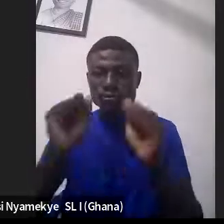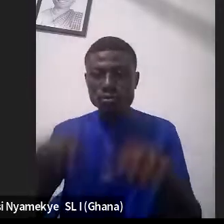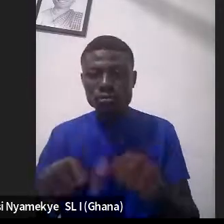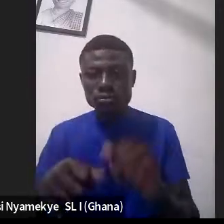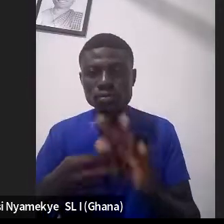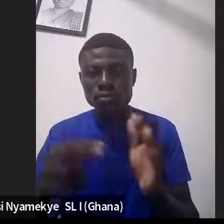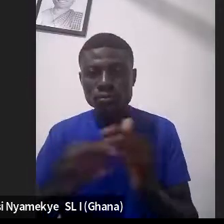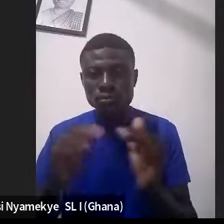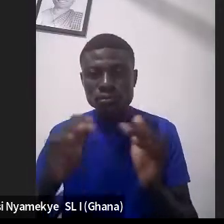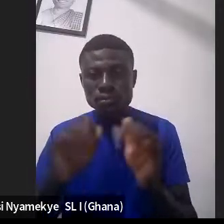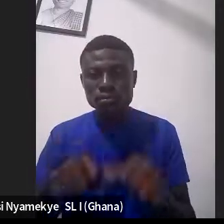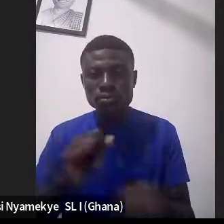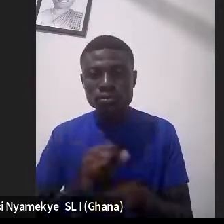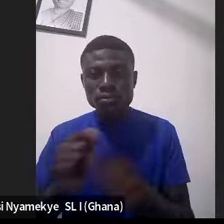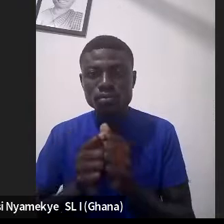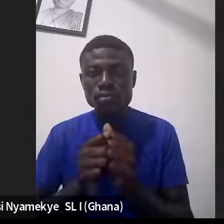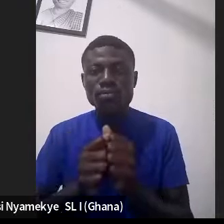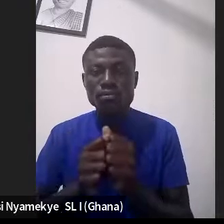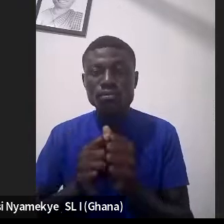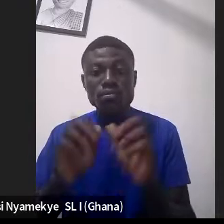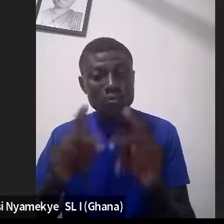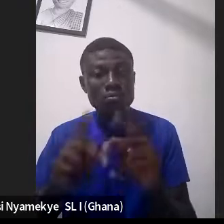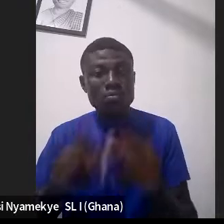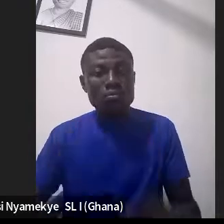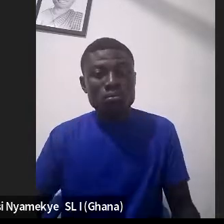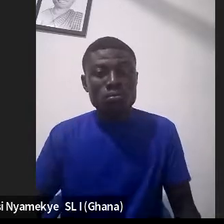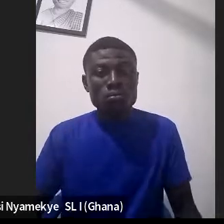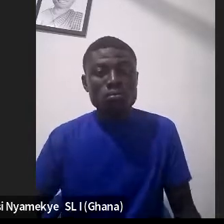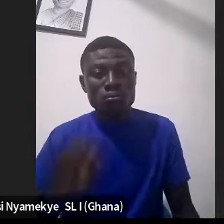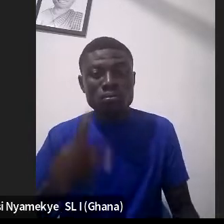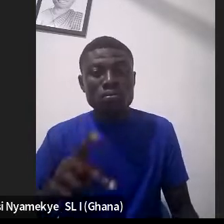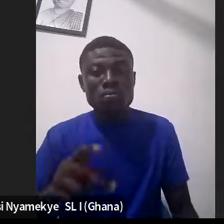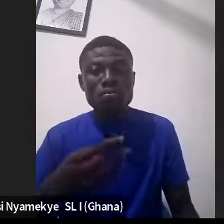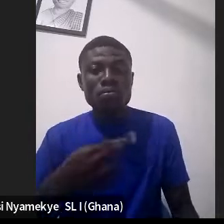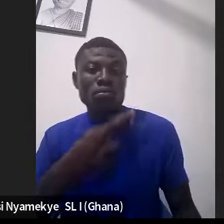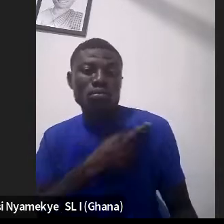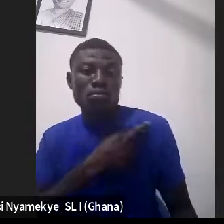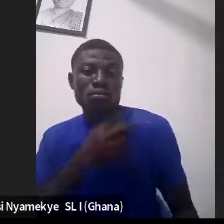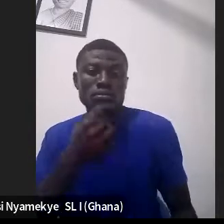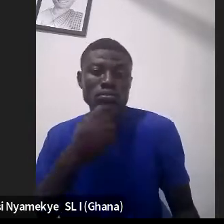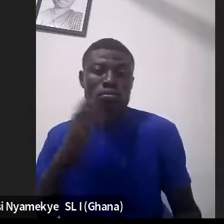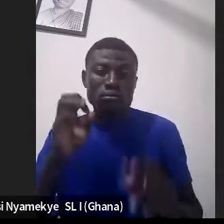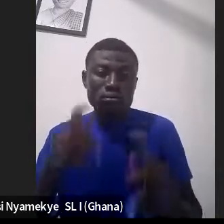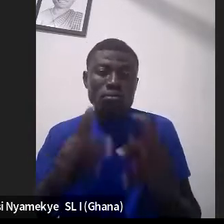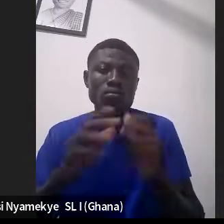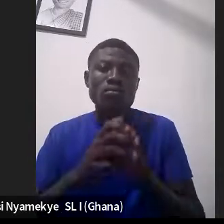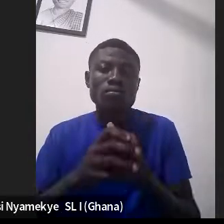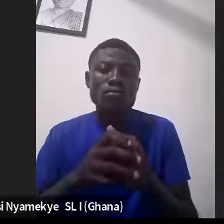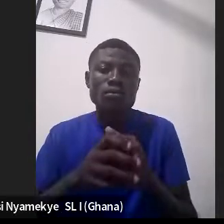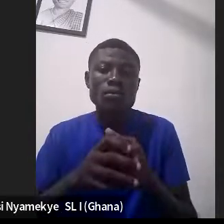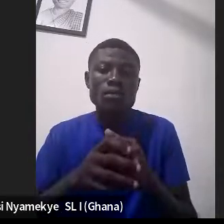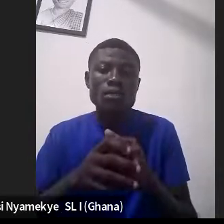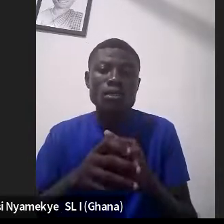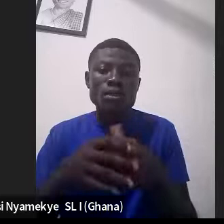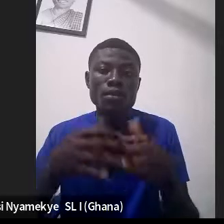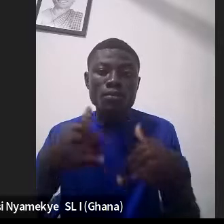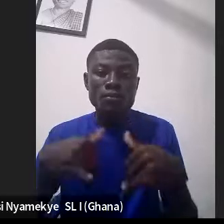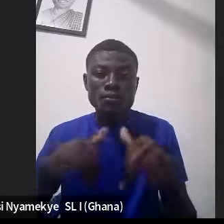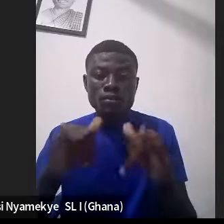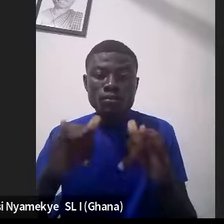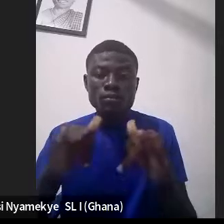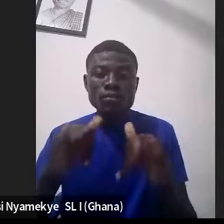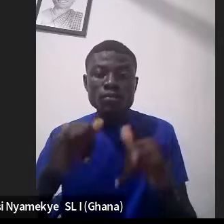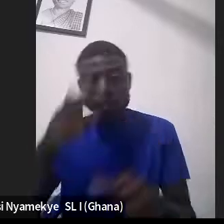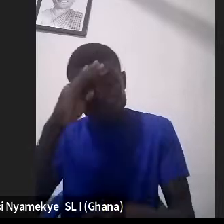dyslexic even. Right. So Rosa says it's okay. She's still not able to read